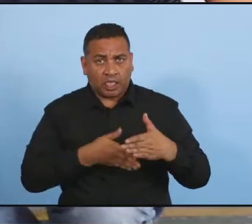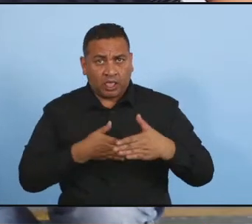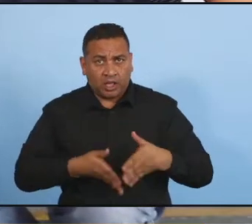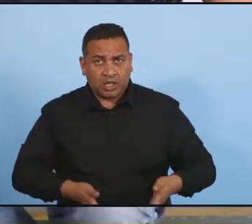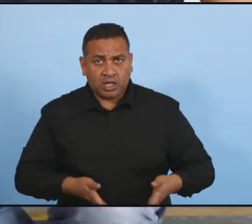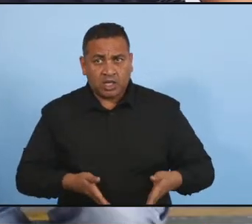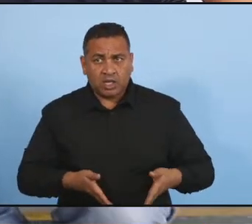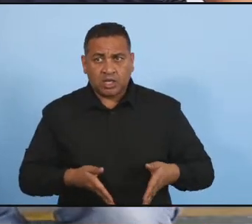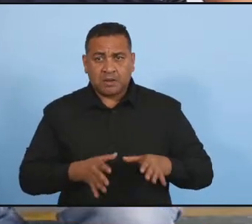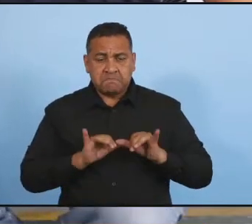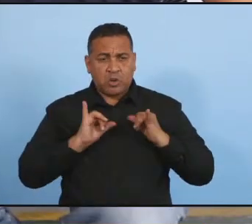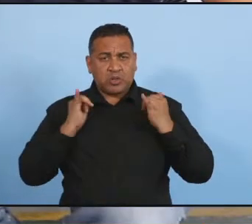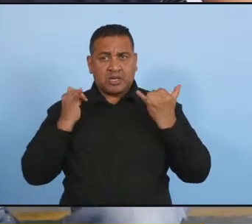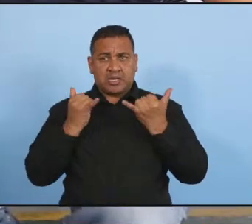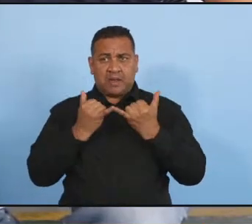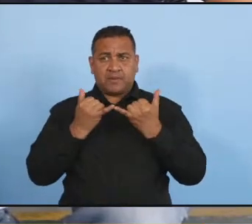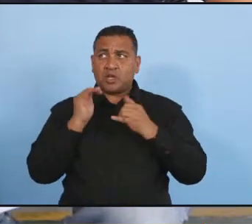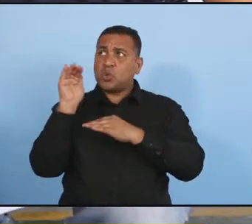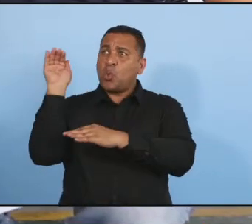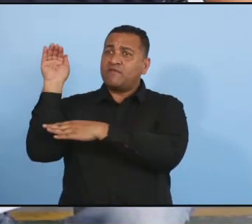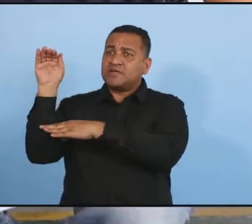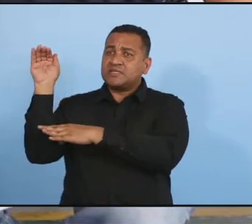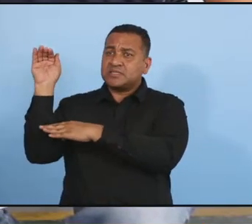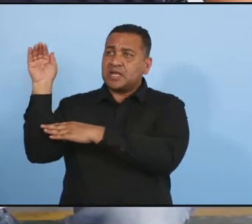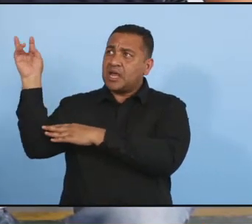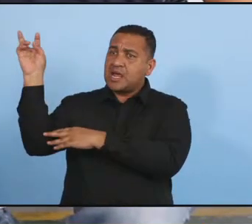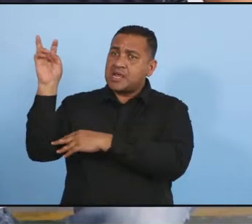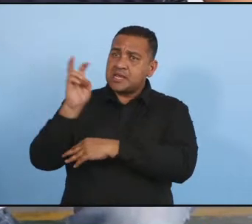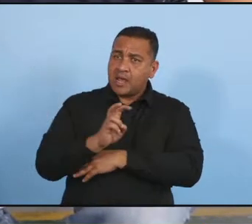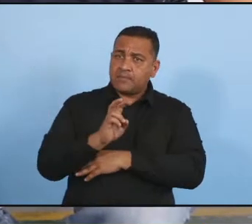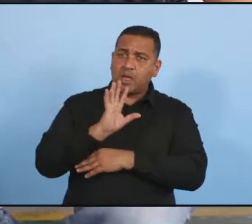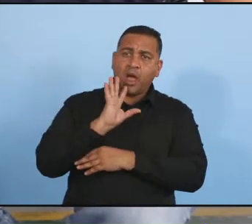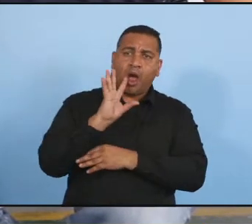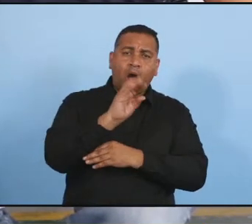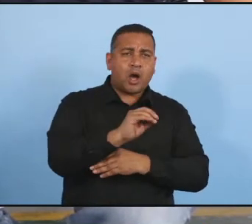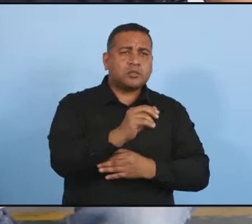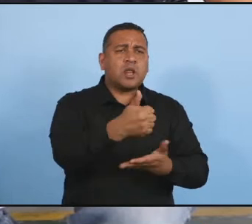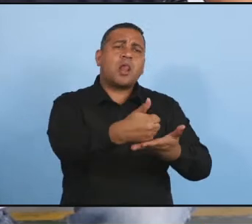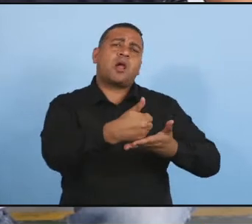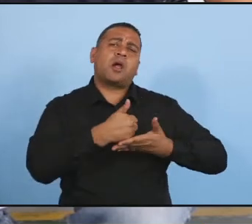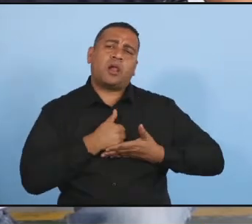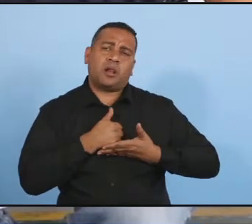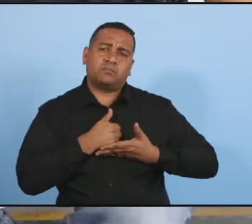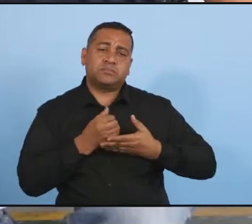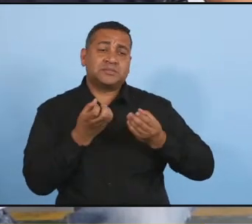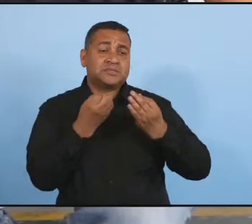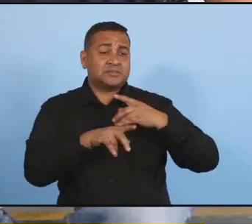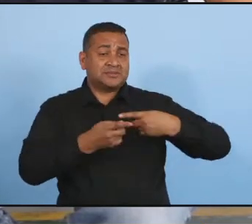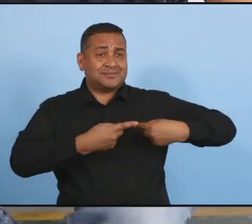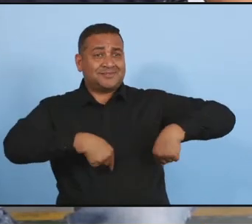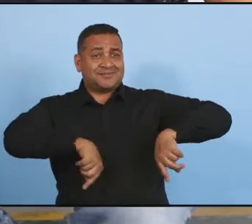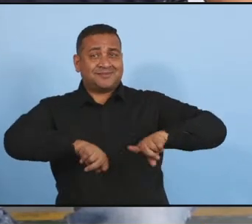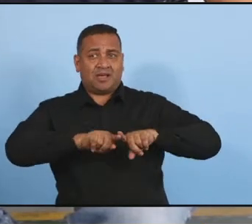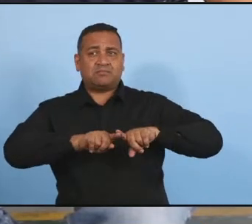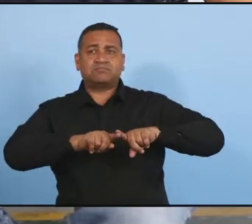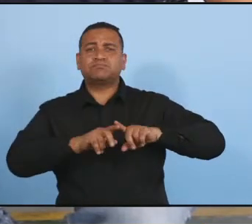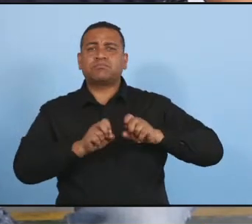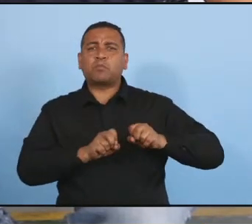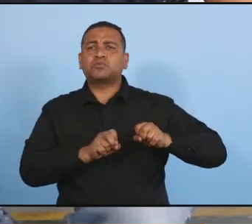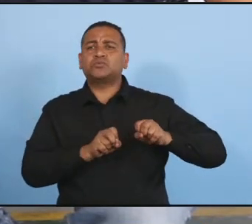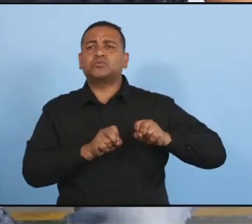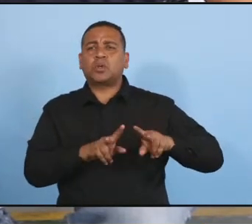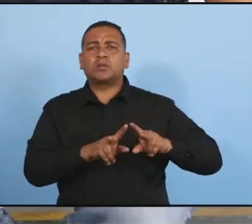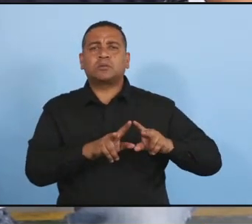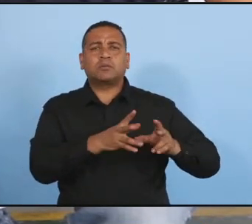to students and asking for help, and some of them is getting the opportunities by them being